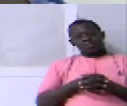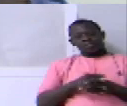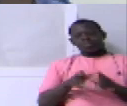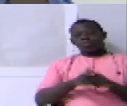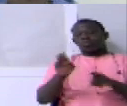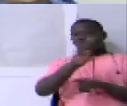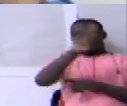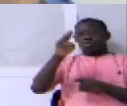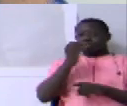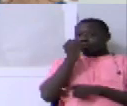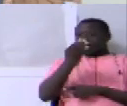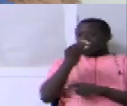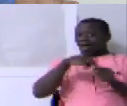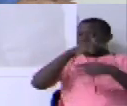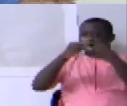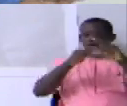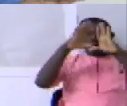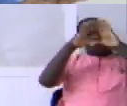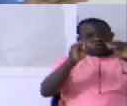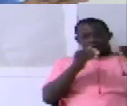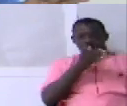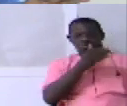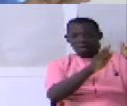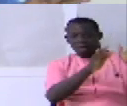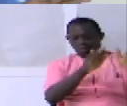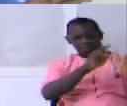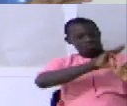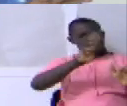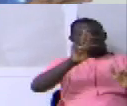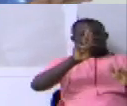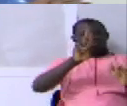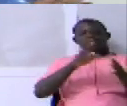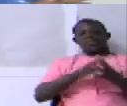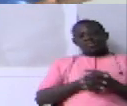tell us the official line.